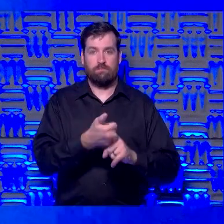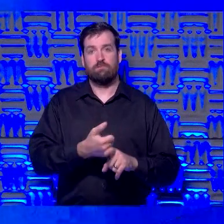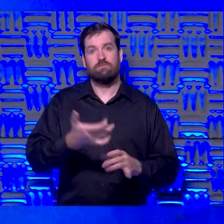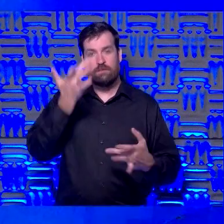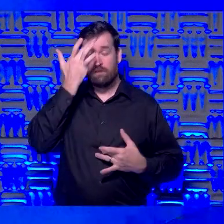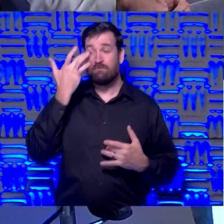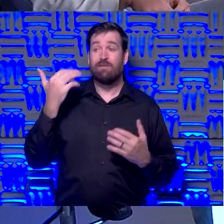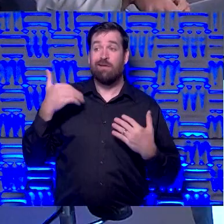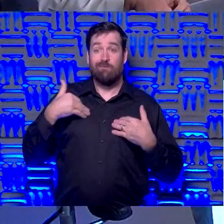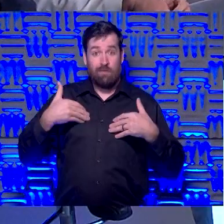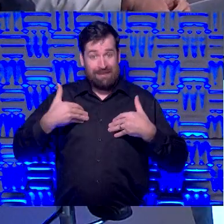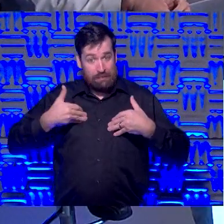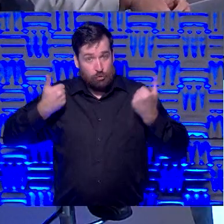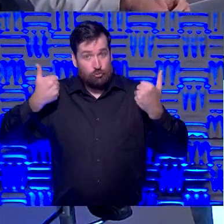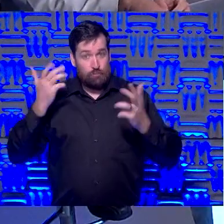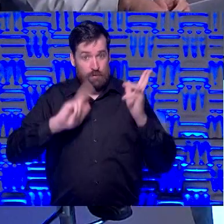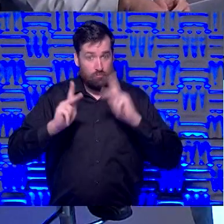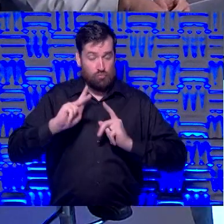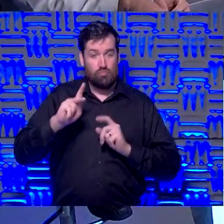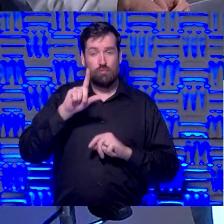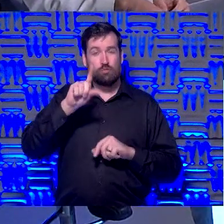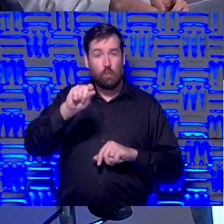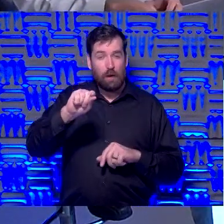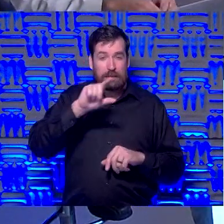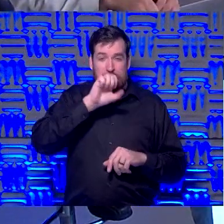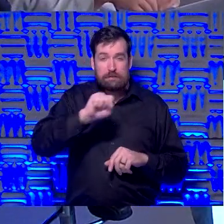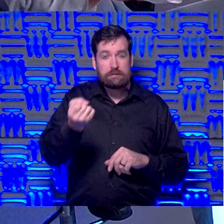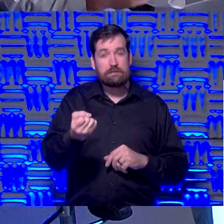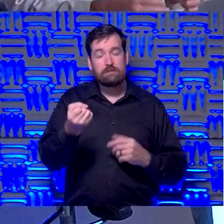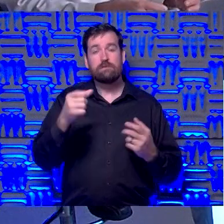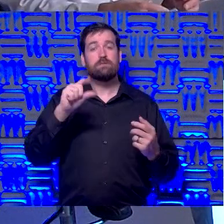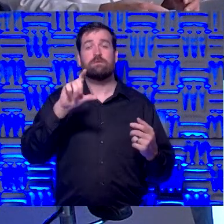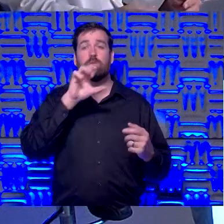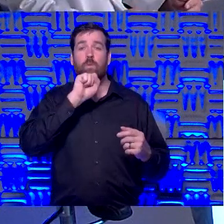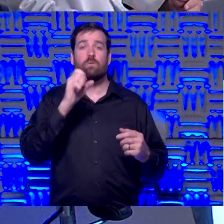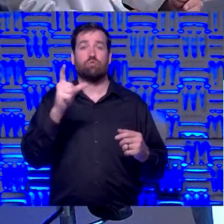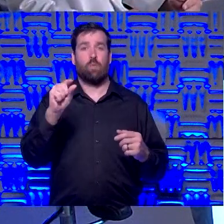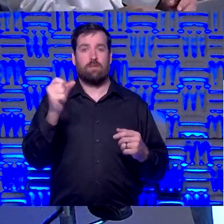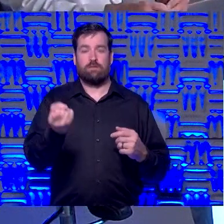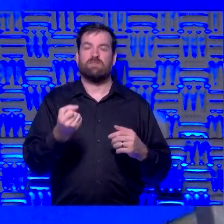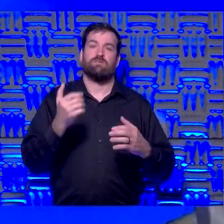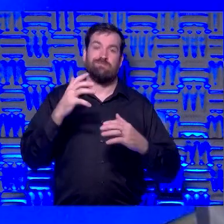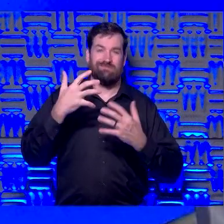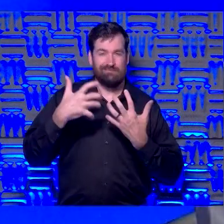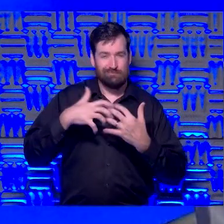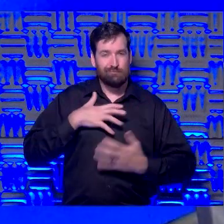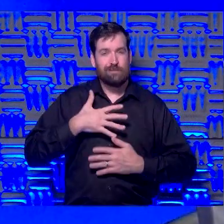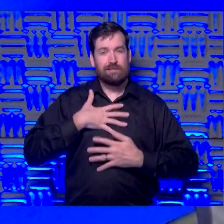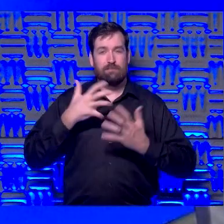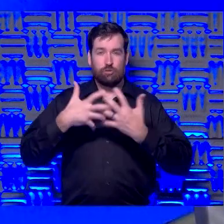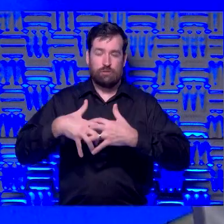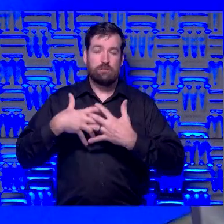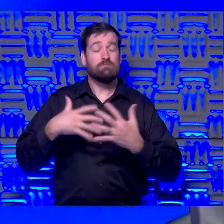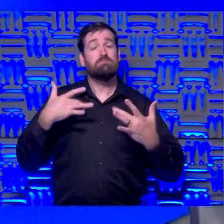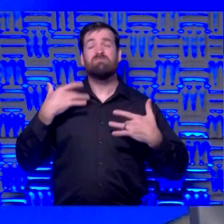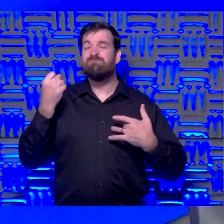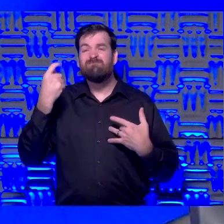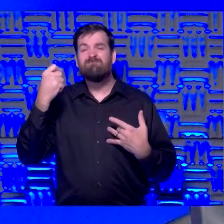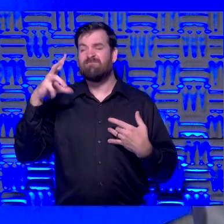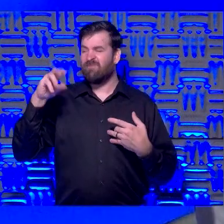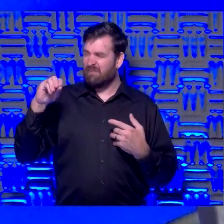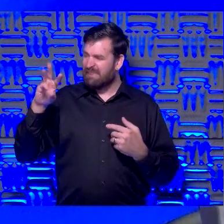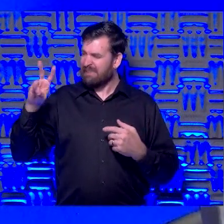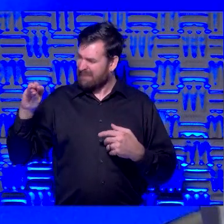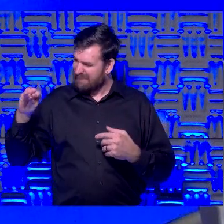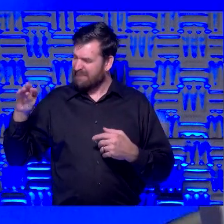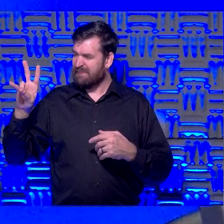younger people in their 20s on the ventilator here, so they don't get sick to the proportions that the older people get, 50, 65